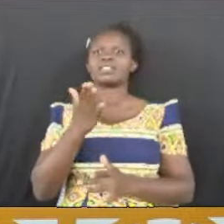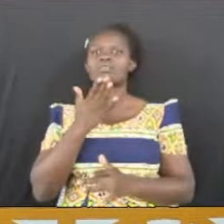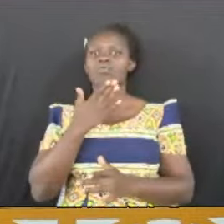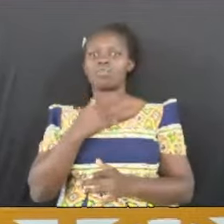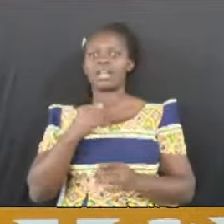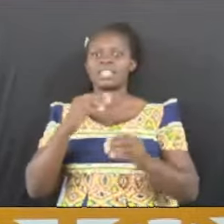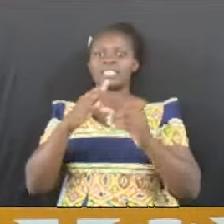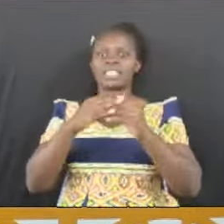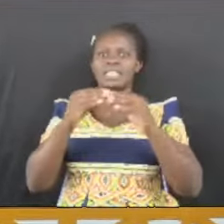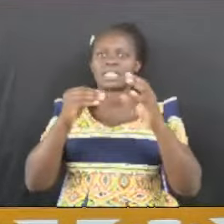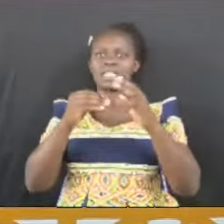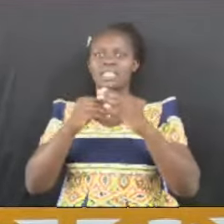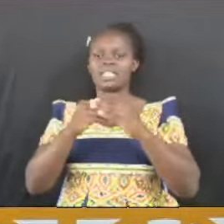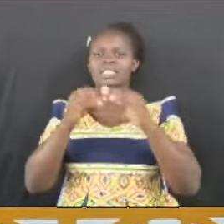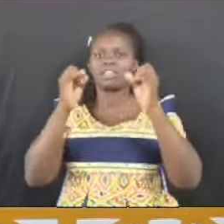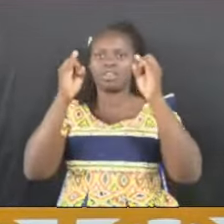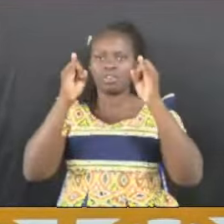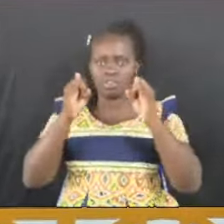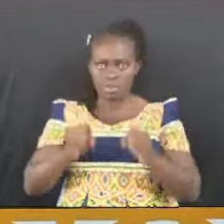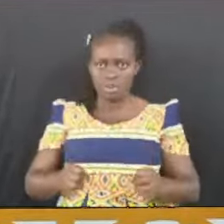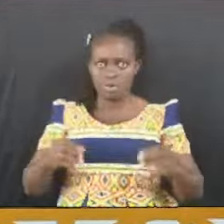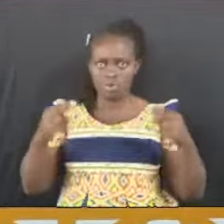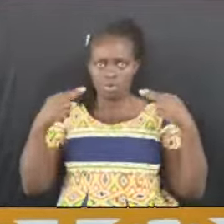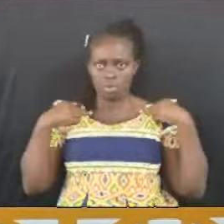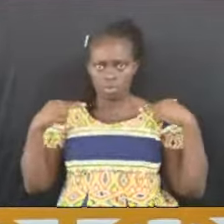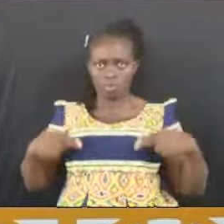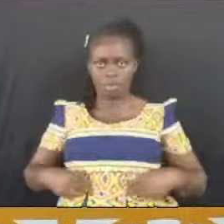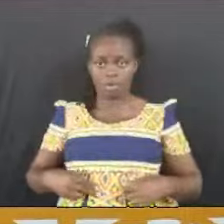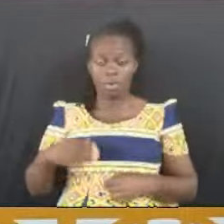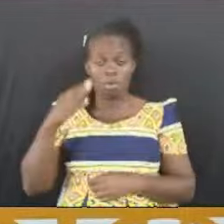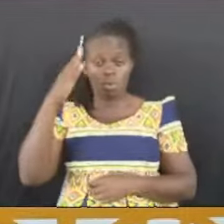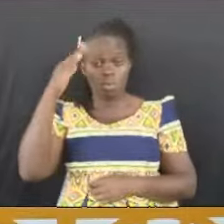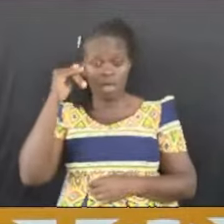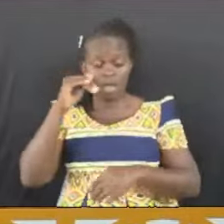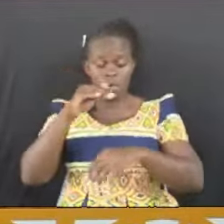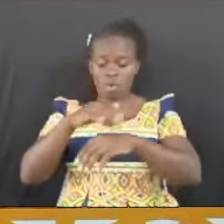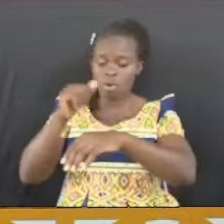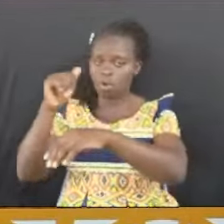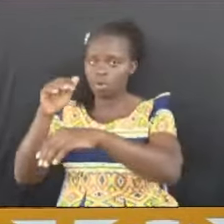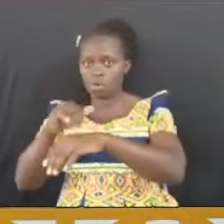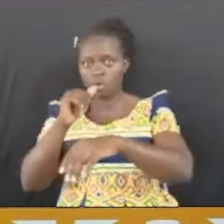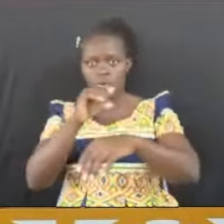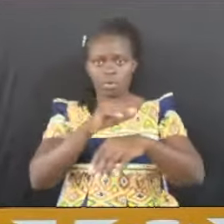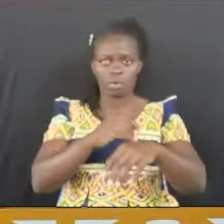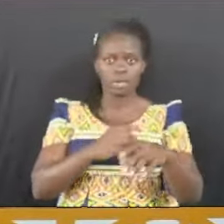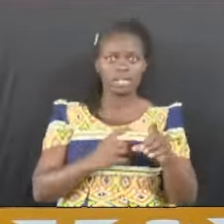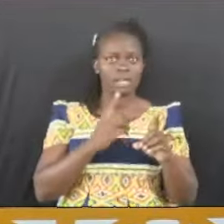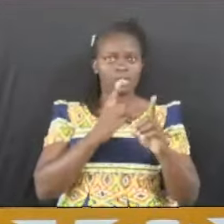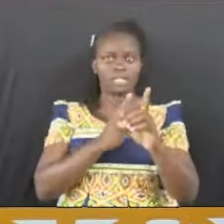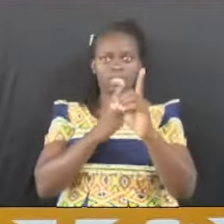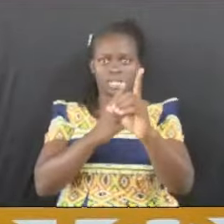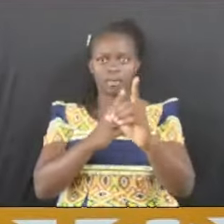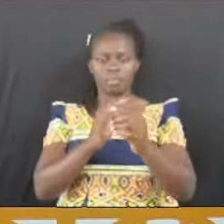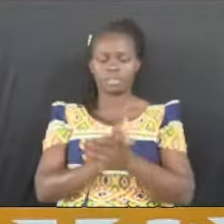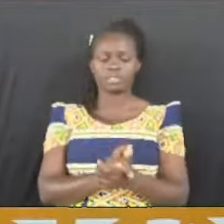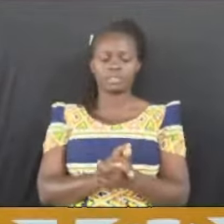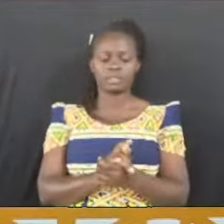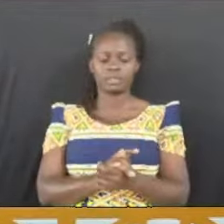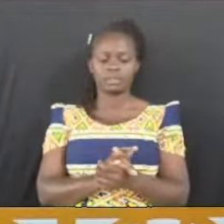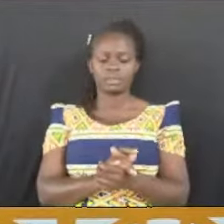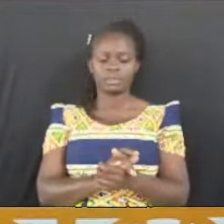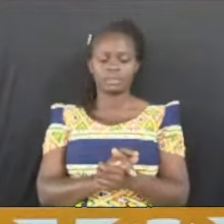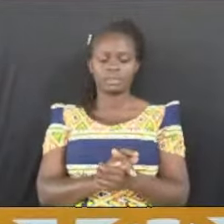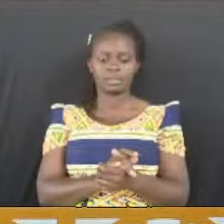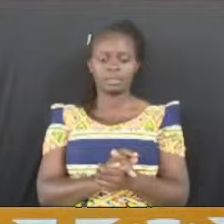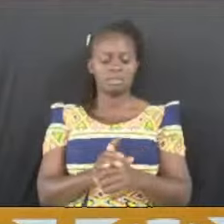humanity. That is why he called his disciples. And you see, if you come to